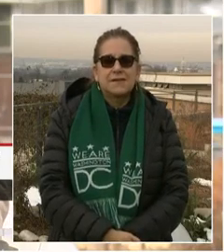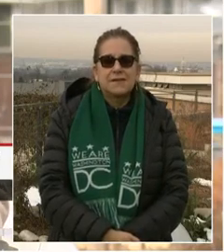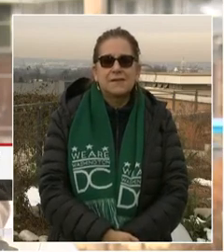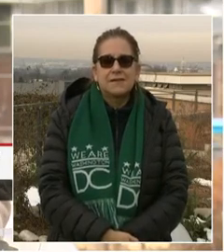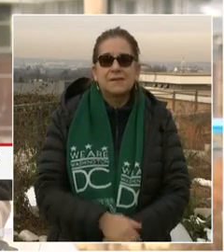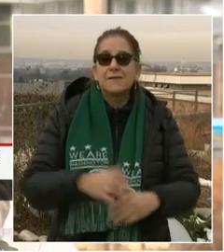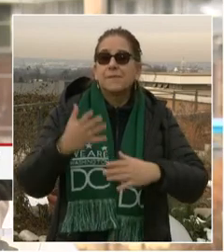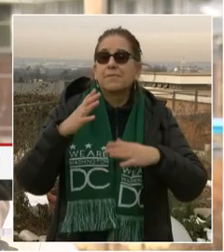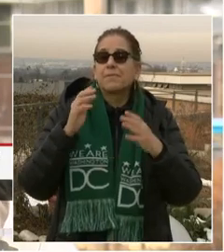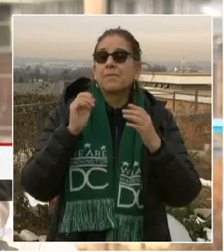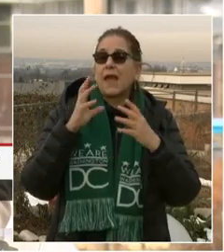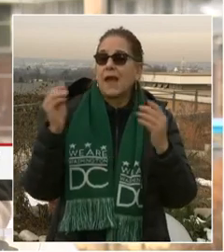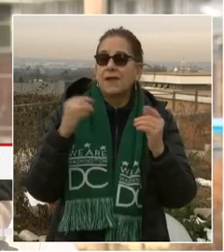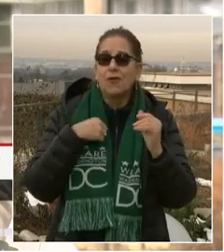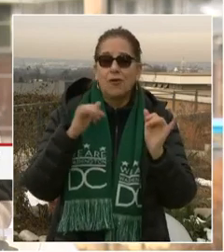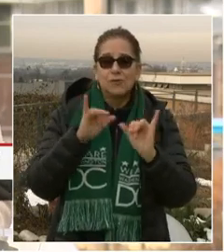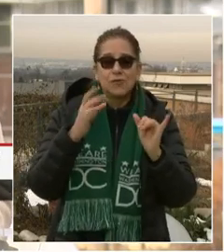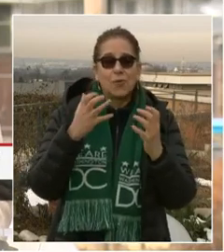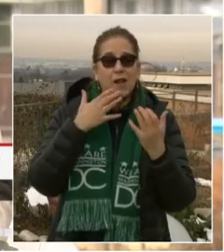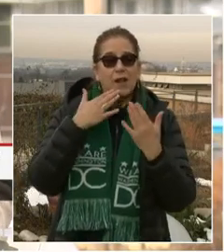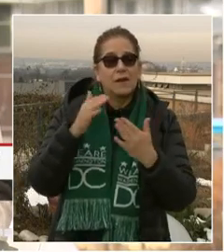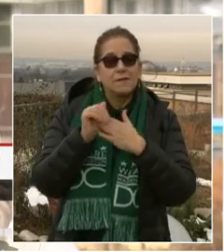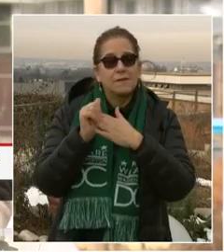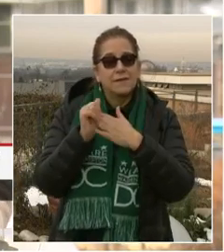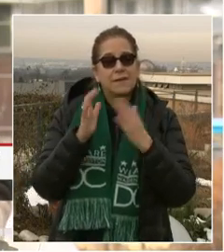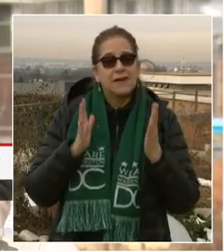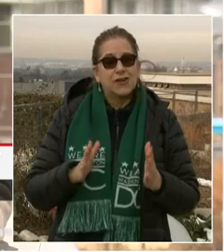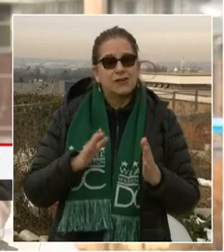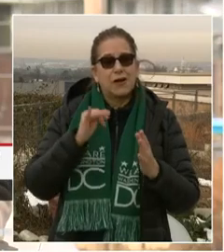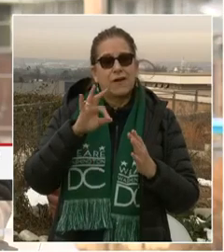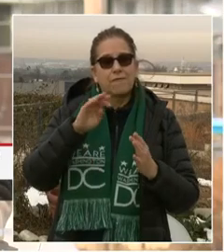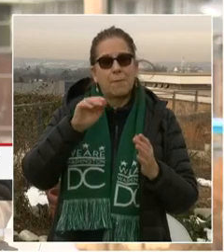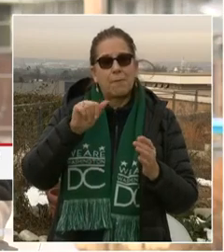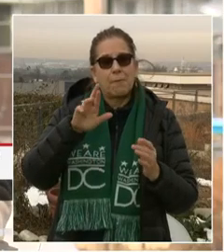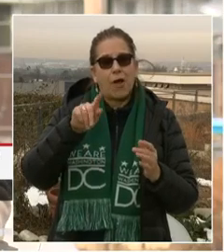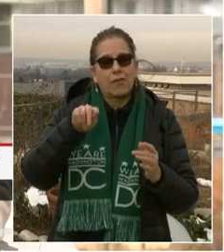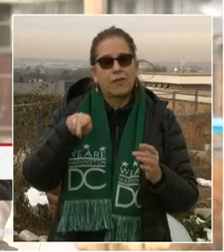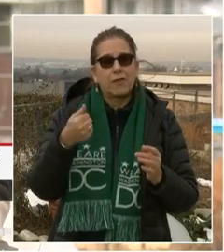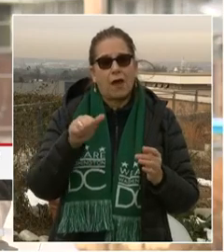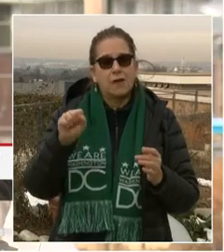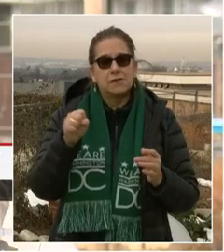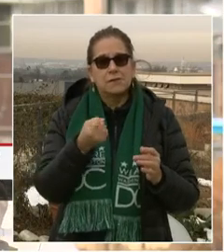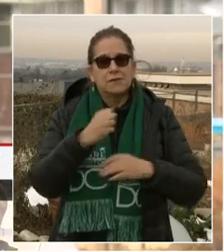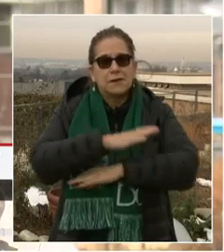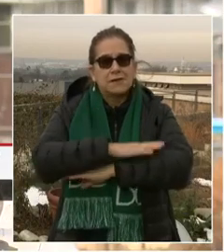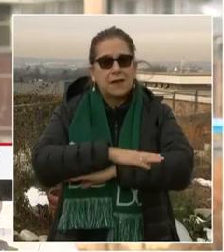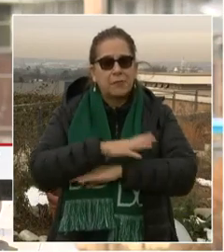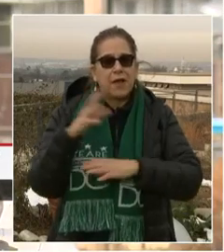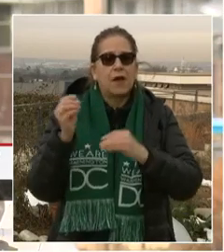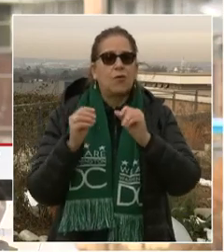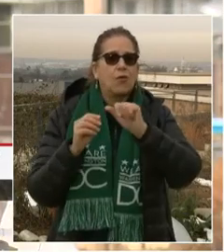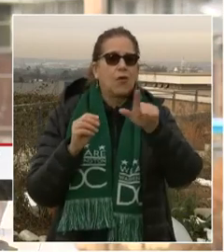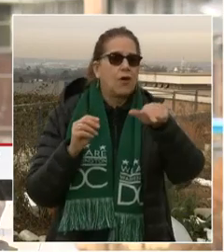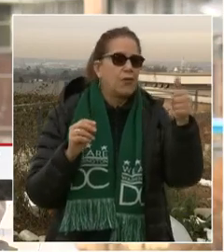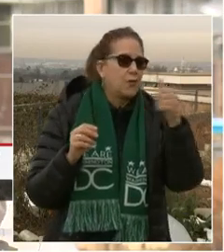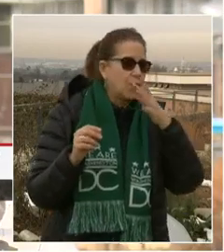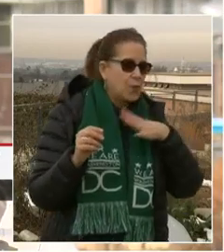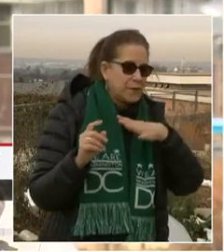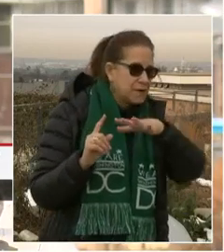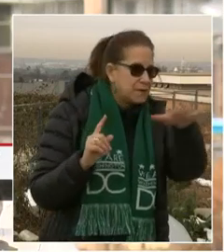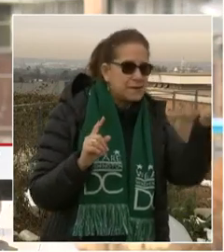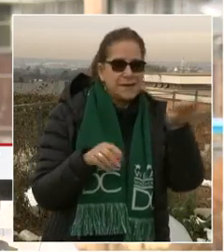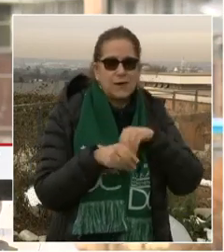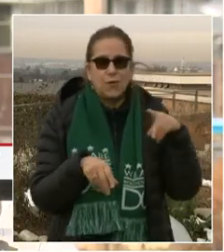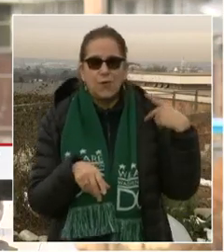charge all of the women across the district to join us, to join our outstanding mayor, and continuing to identify